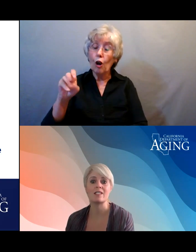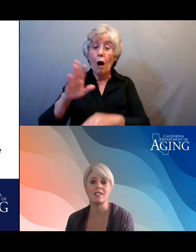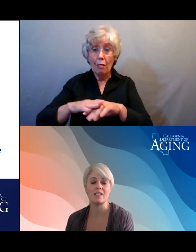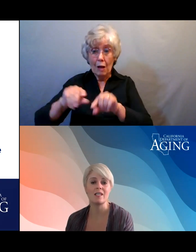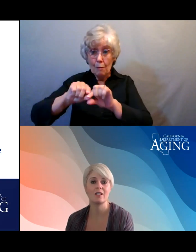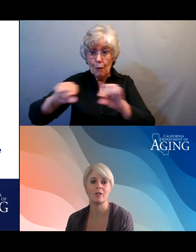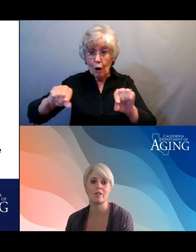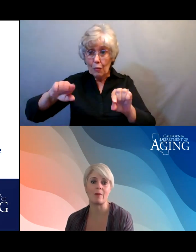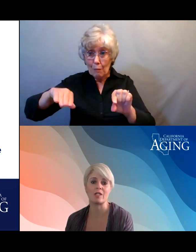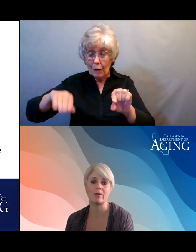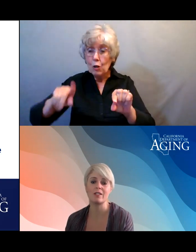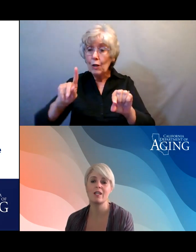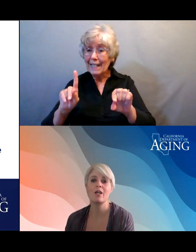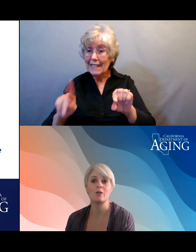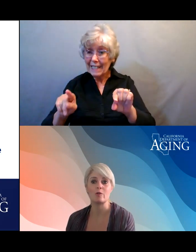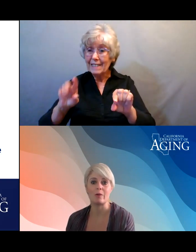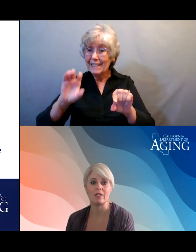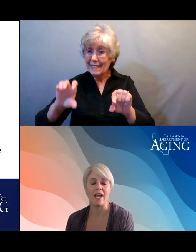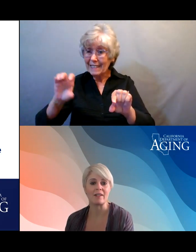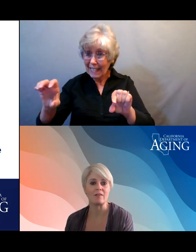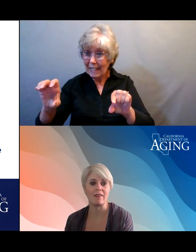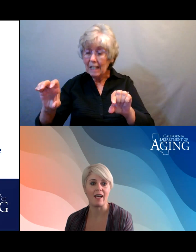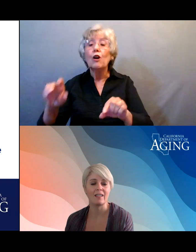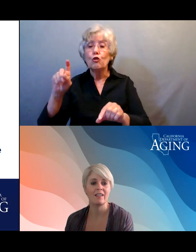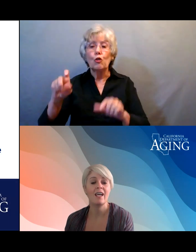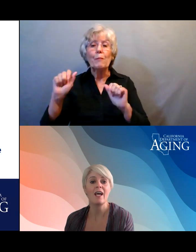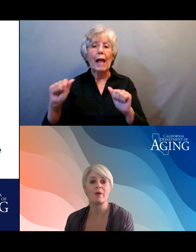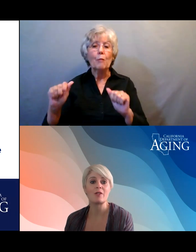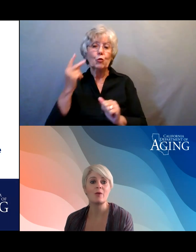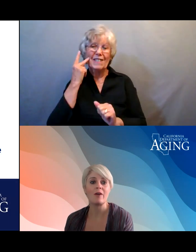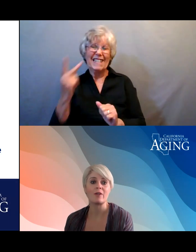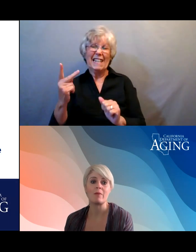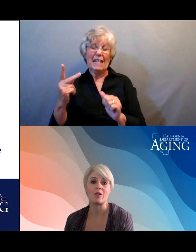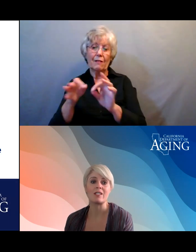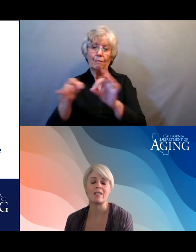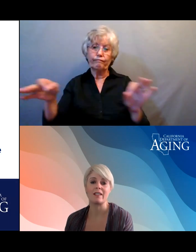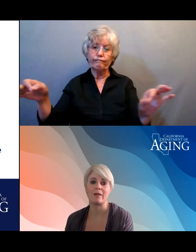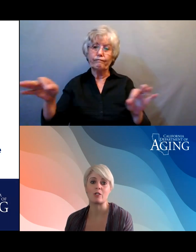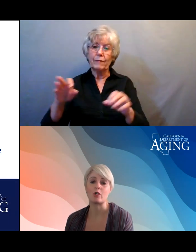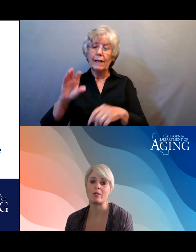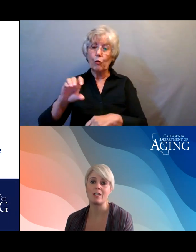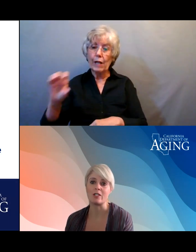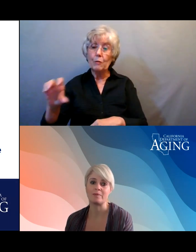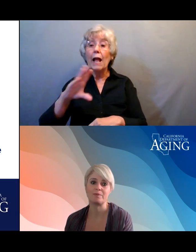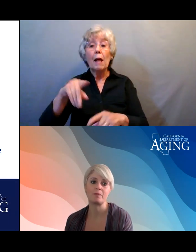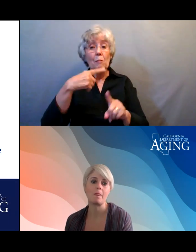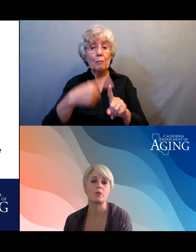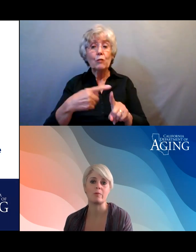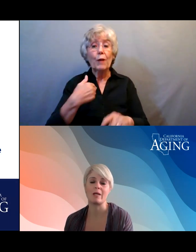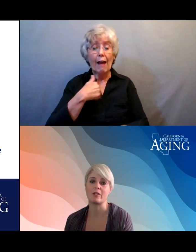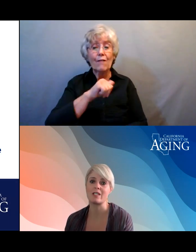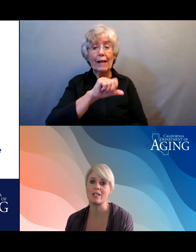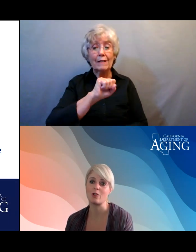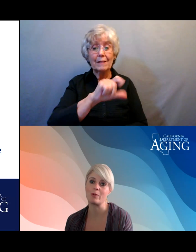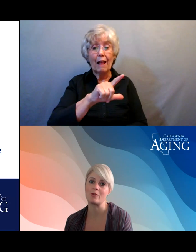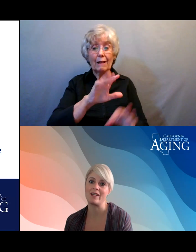the CC closed captioning button, you should be able to activate that. And we also offer American Sign Language interpretation. You should